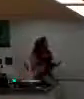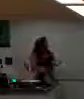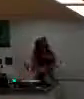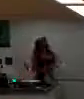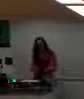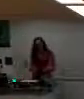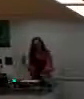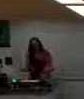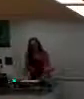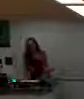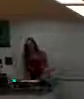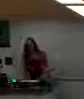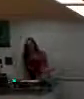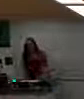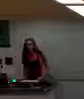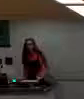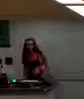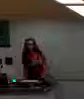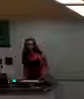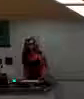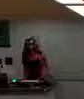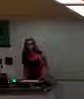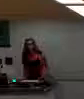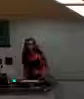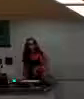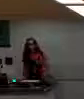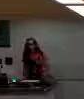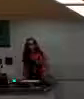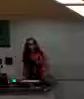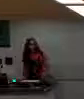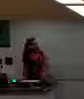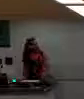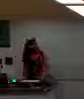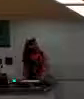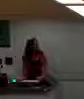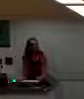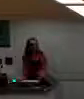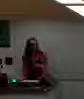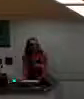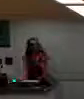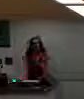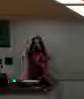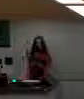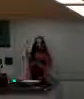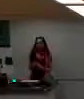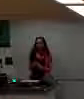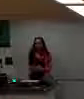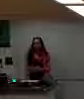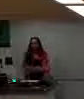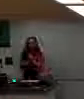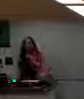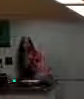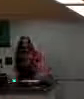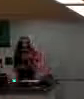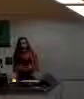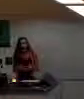example, who have not had access to other resources such as connecting to people because they are isolated, that technologies will give them the opportunity.